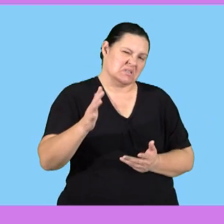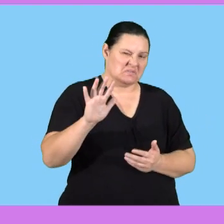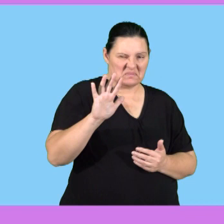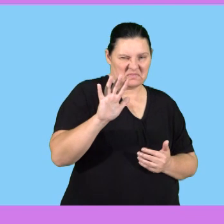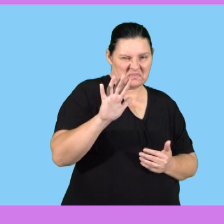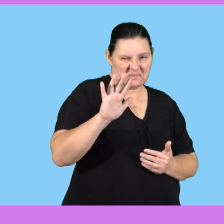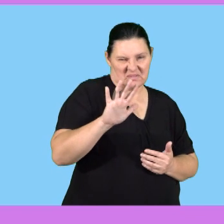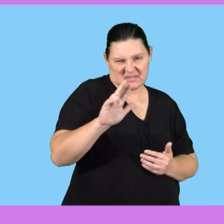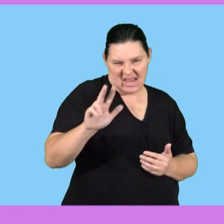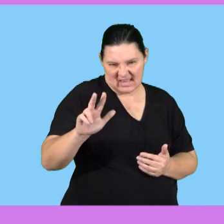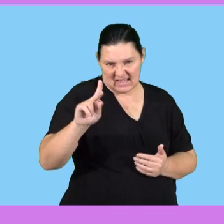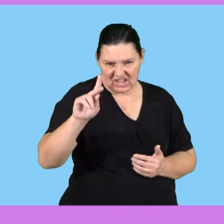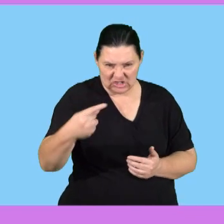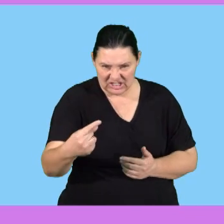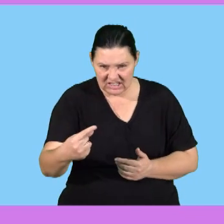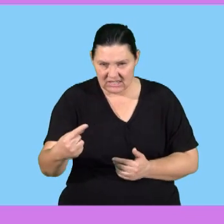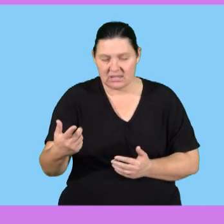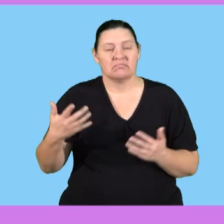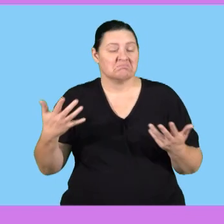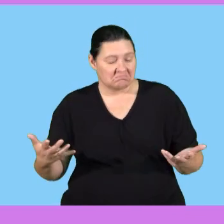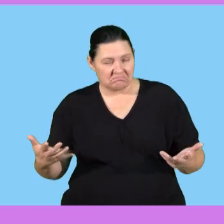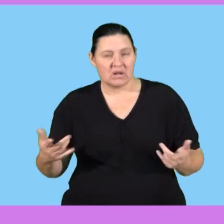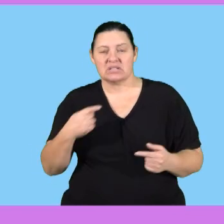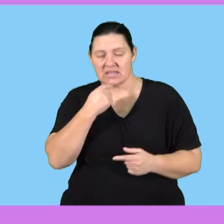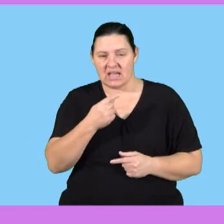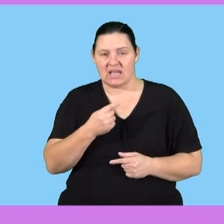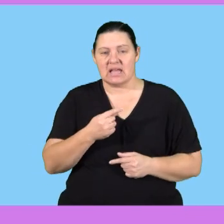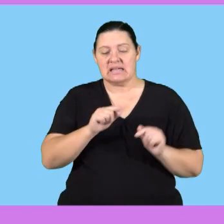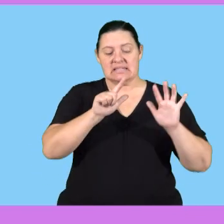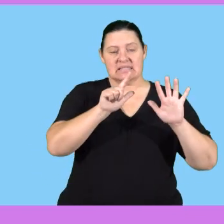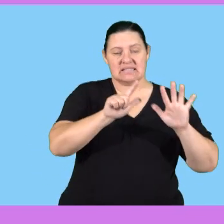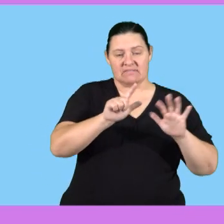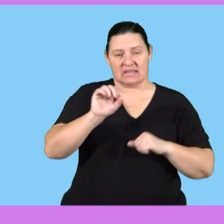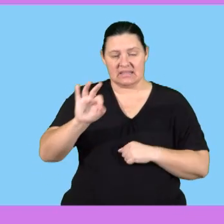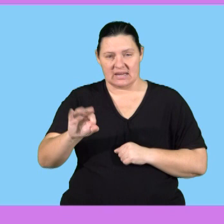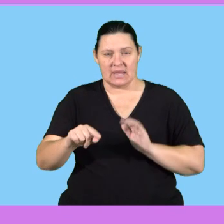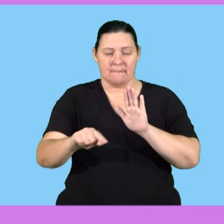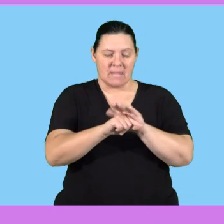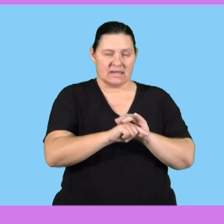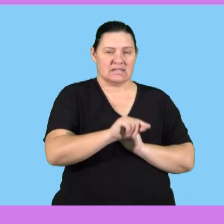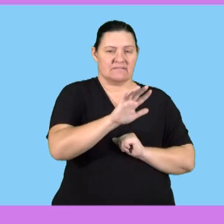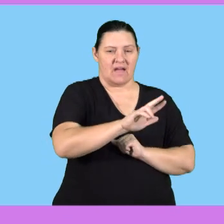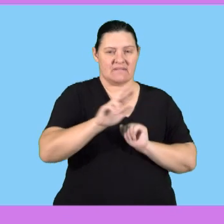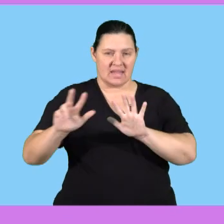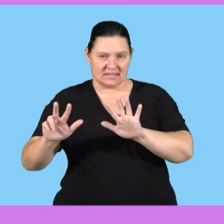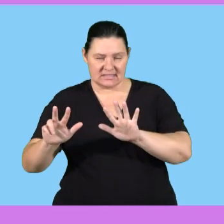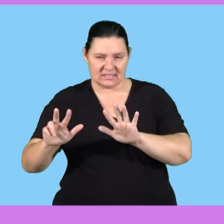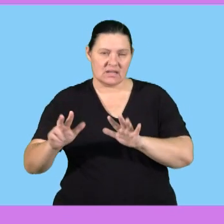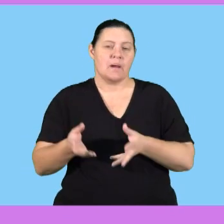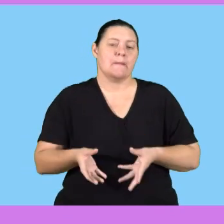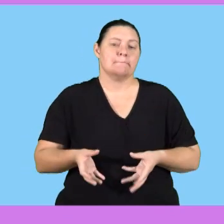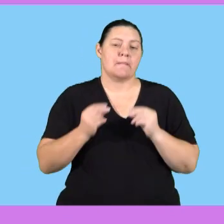about 58 kilograms? So now I'm going to say 73 minus